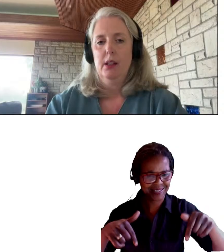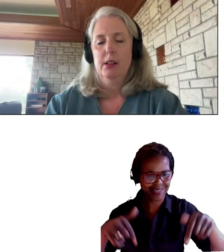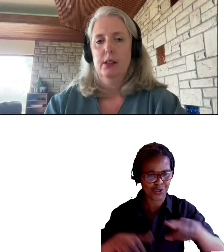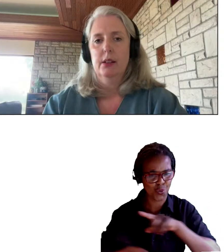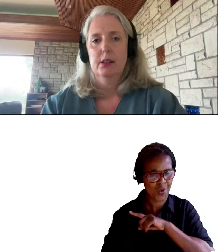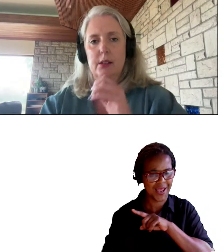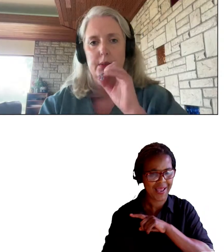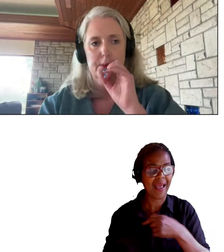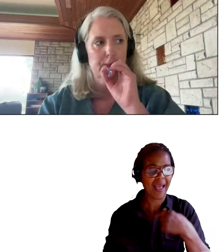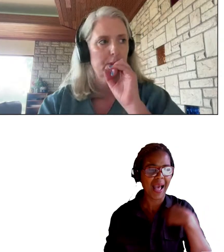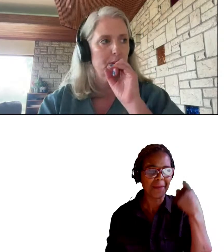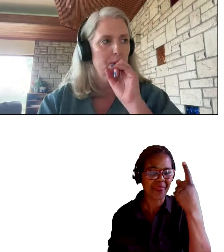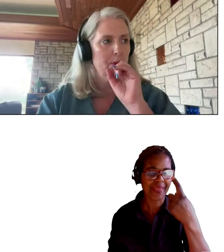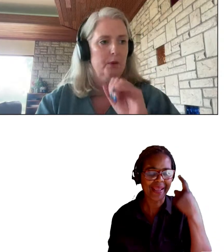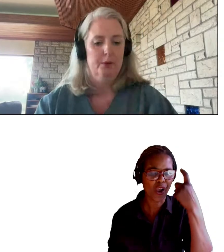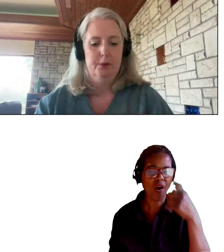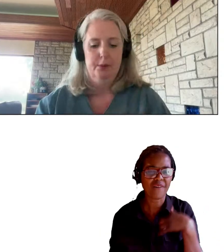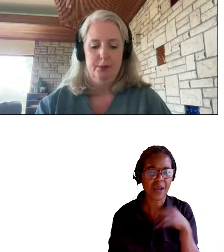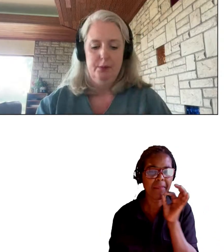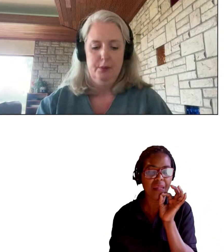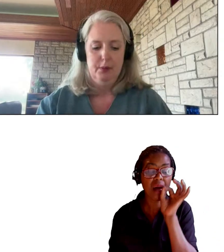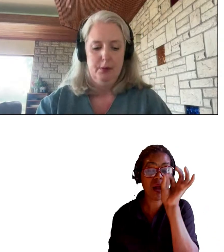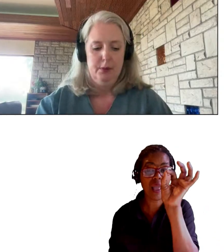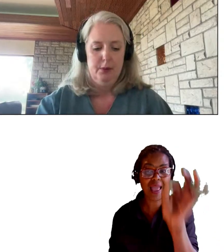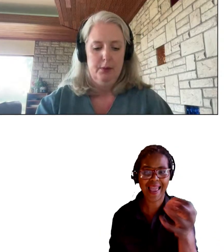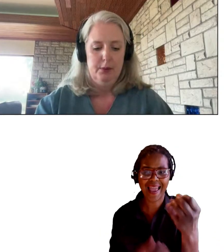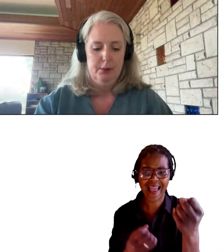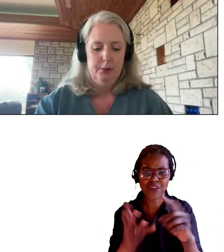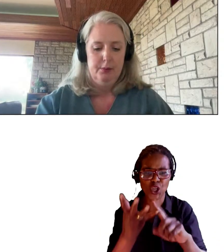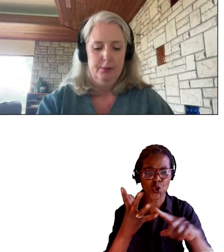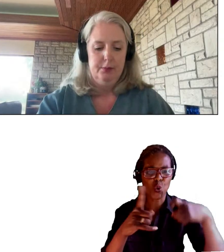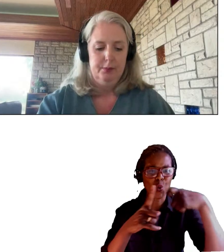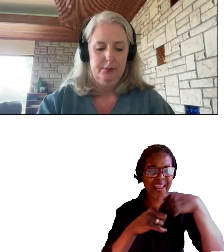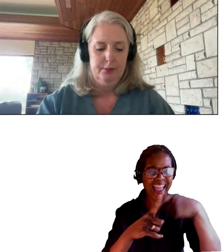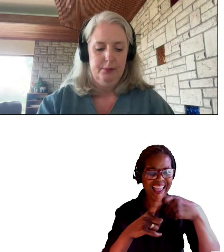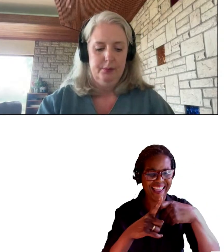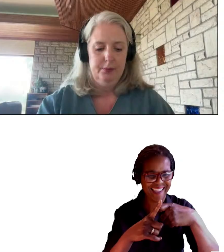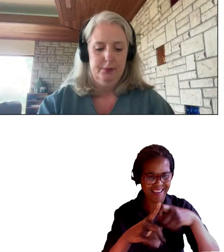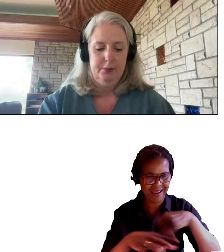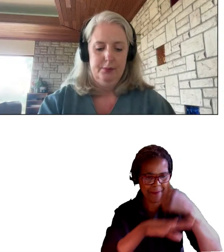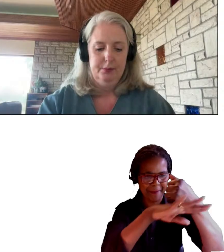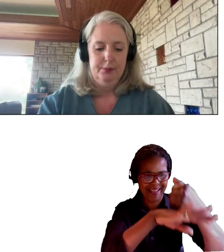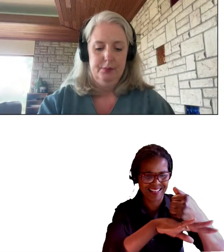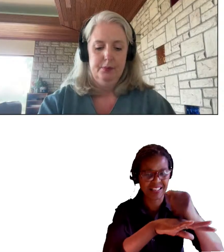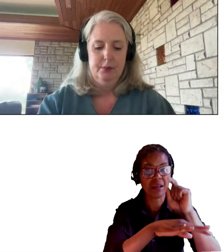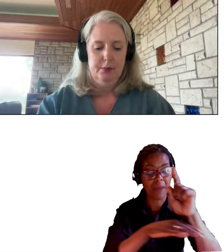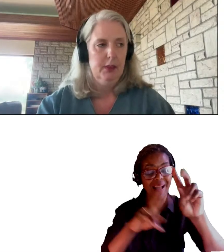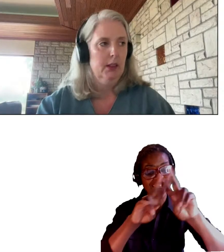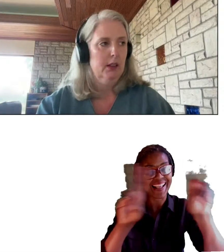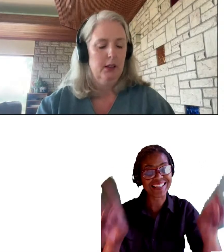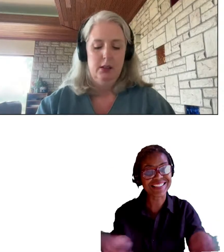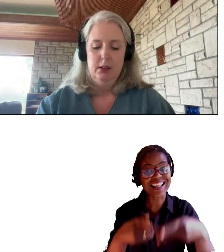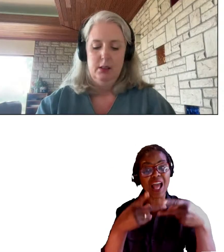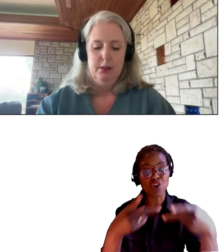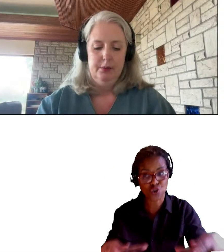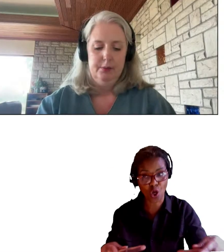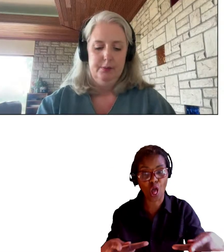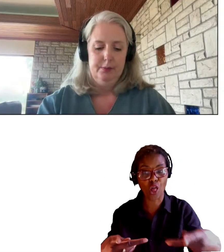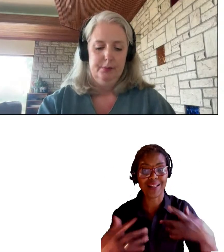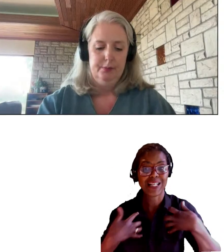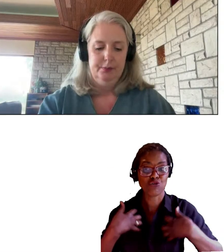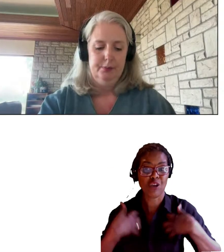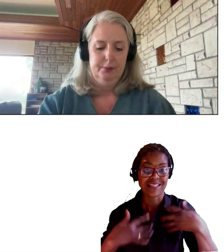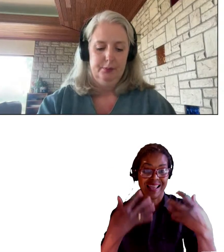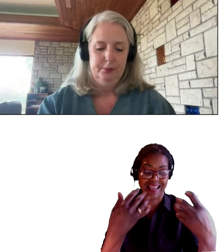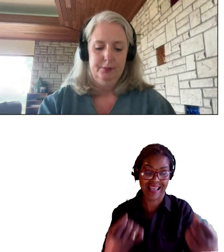of applying for in mind has a strong UK activation, but there's also an international scope in terms of work of other partners that are based in West Africa